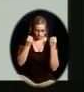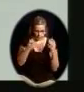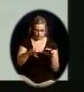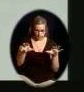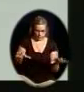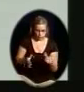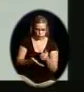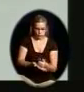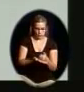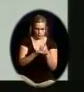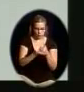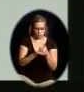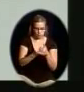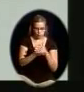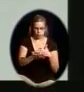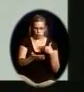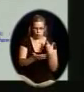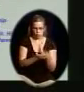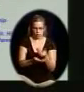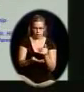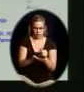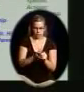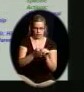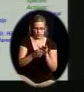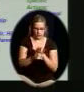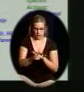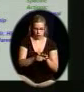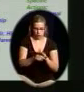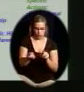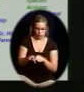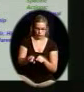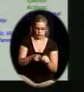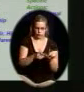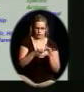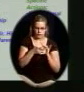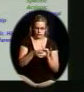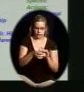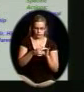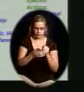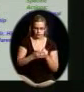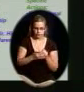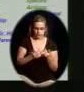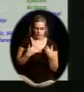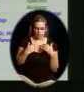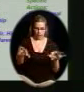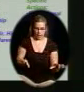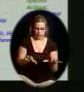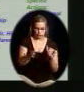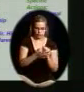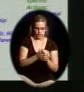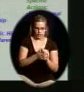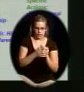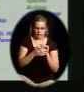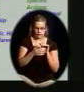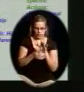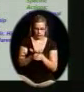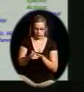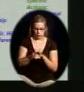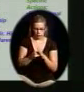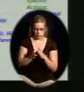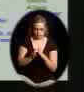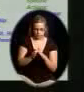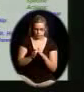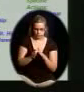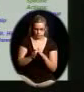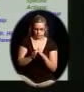help us to get to that area. Our second thing is in the area of connections. We also have actions in those areas, and I'll just highlight a few. You certainly